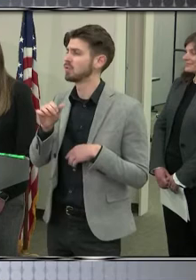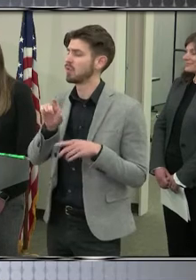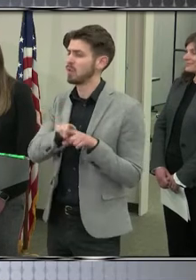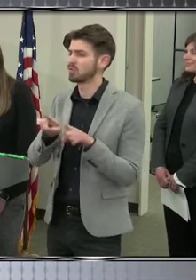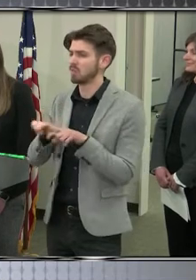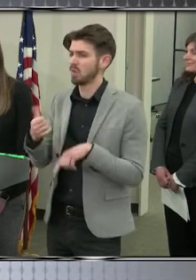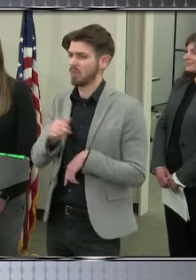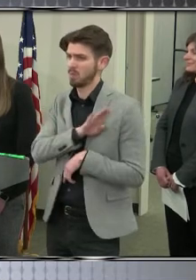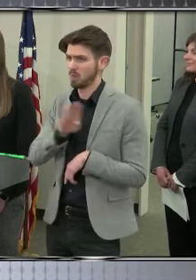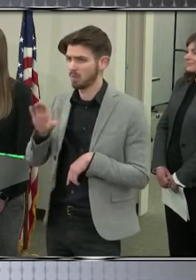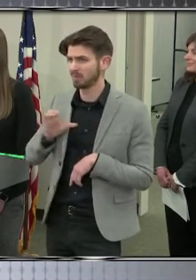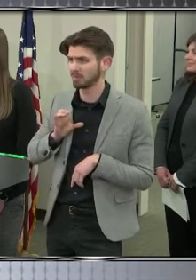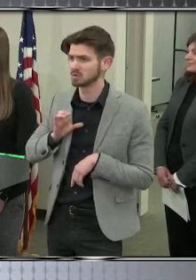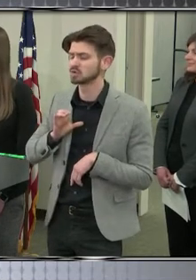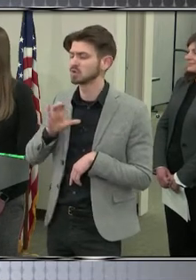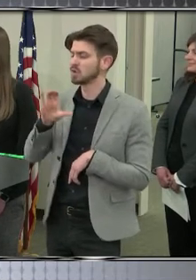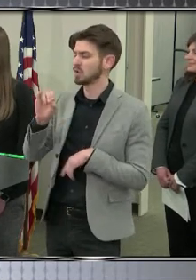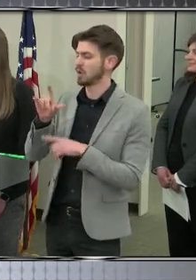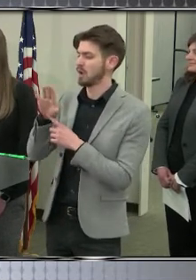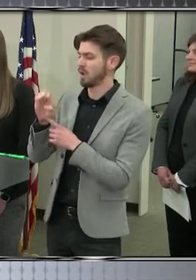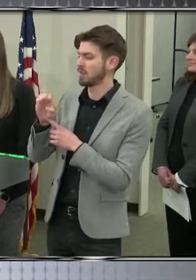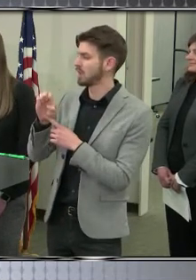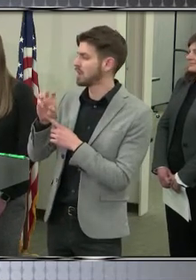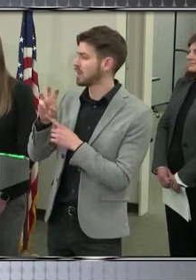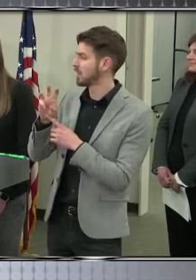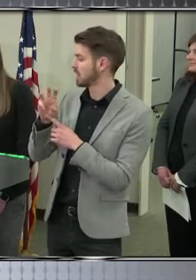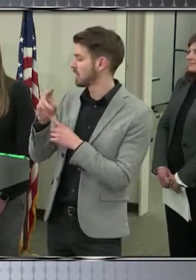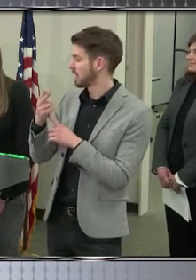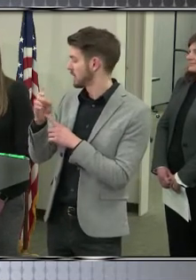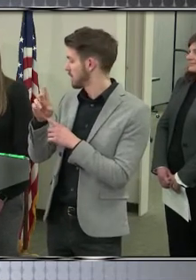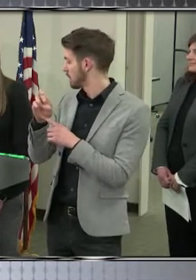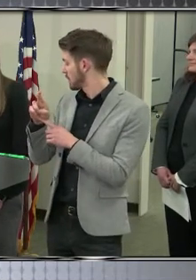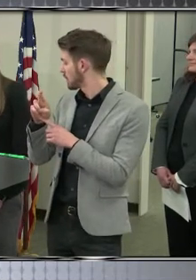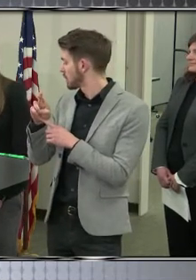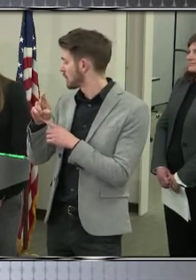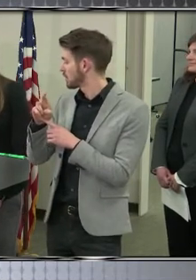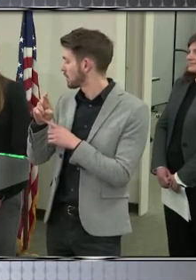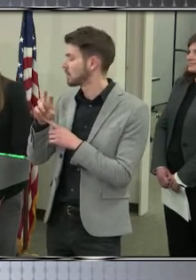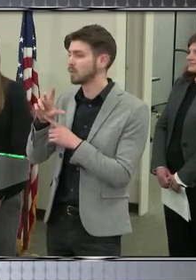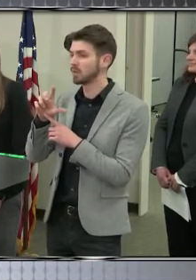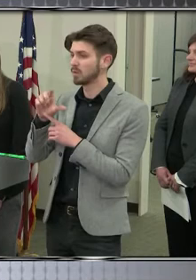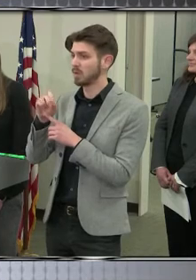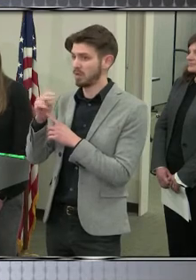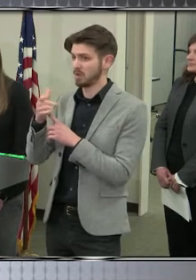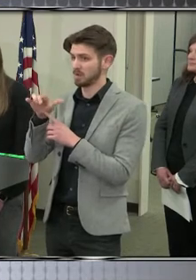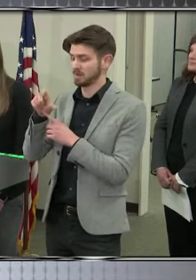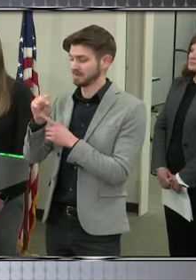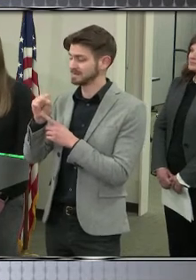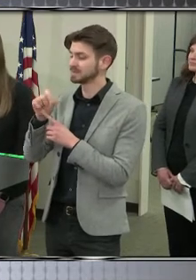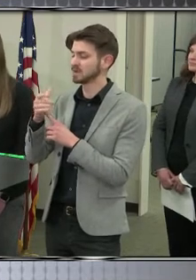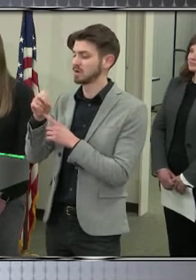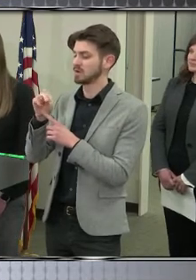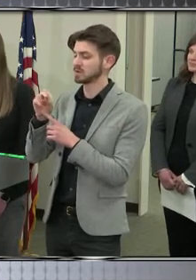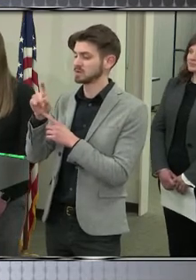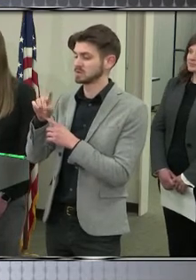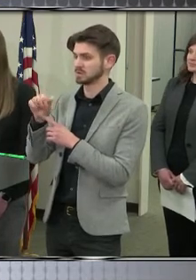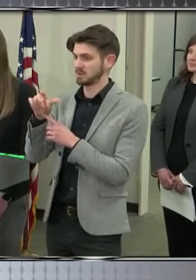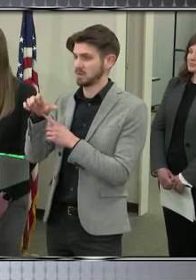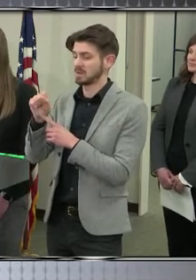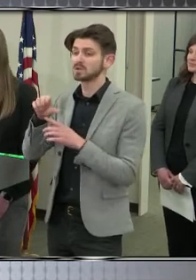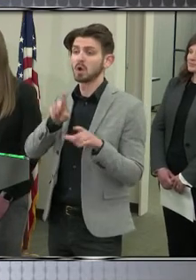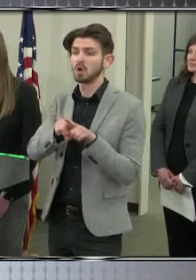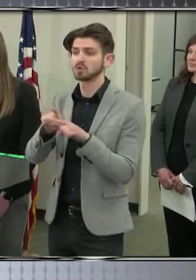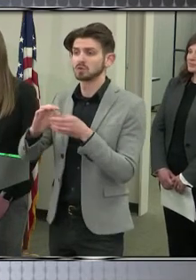Commissioners, Commissioner Holly Williams and Commissioner Lojinos Gonzalez. We also have some truly wonderful representatives from our healthcare partners,